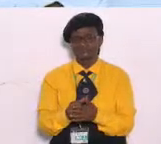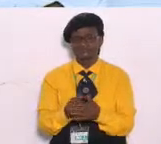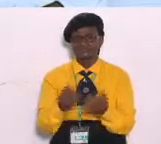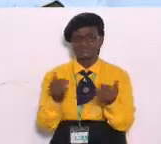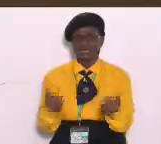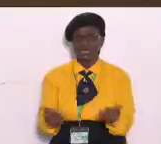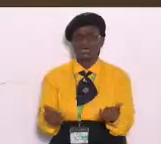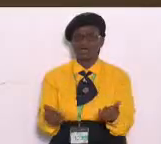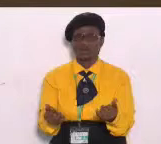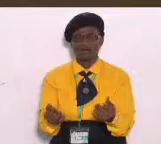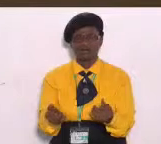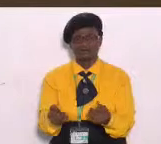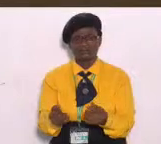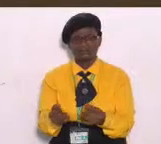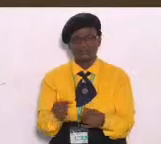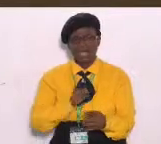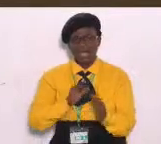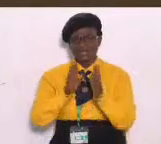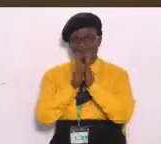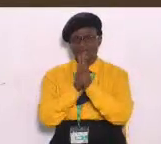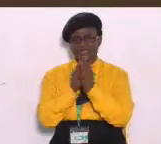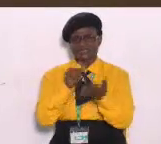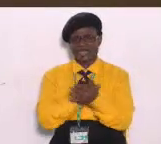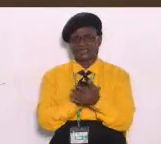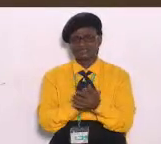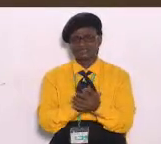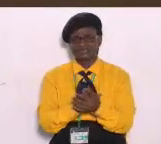Now, I pray that